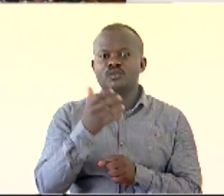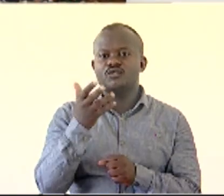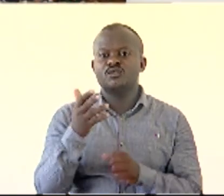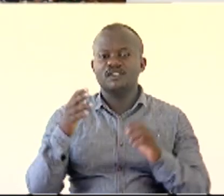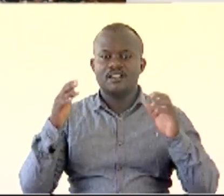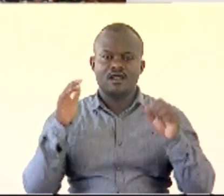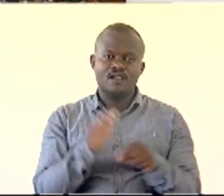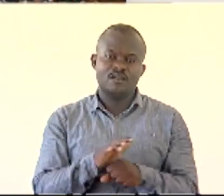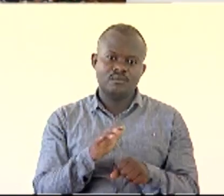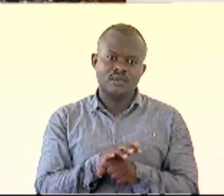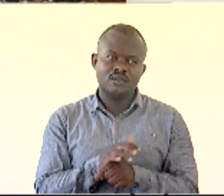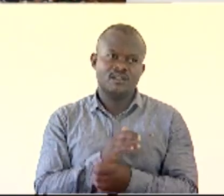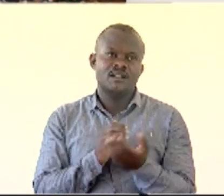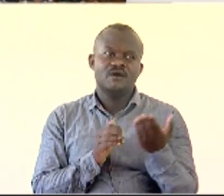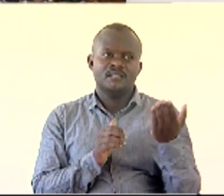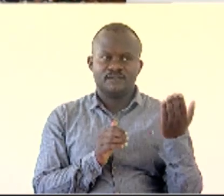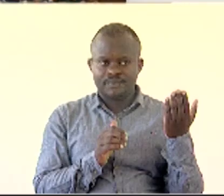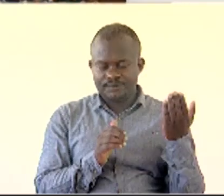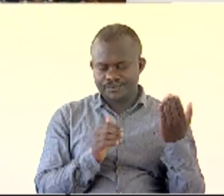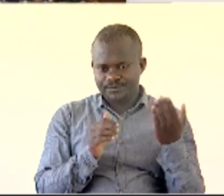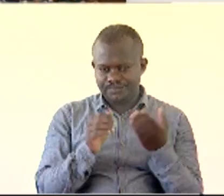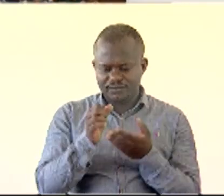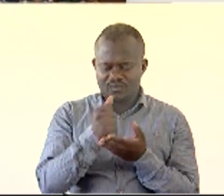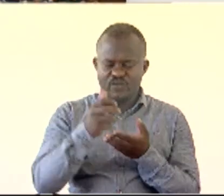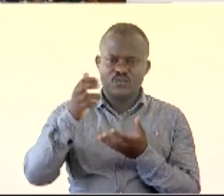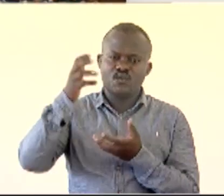lot of fumes,